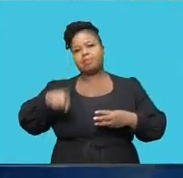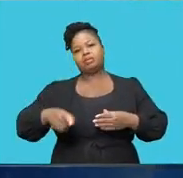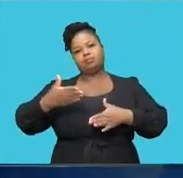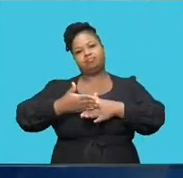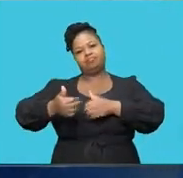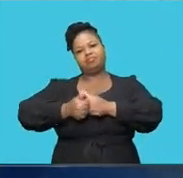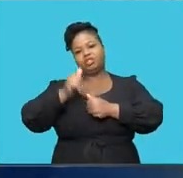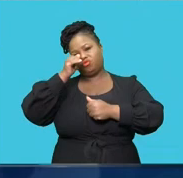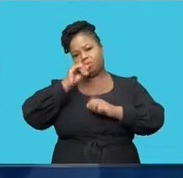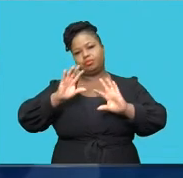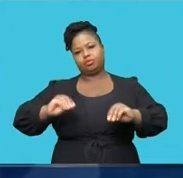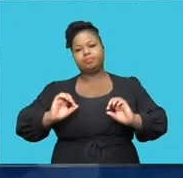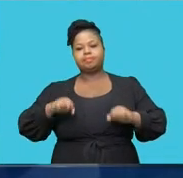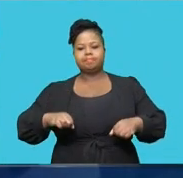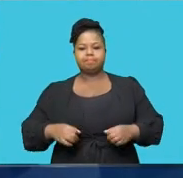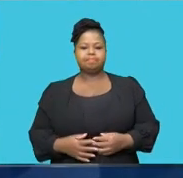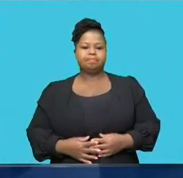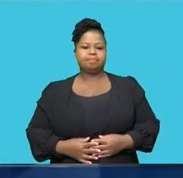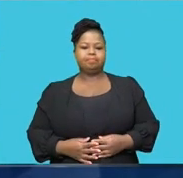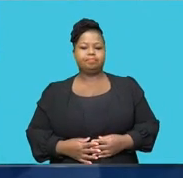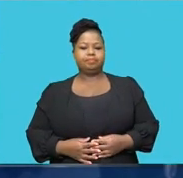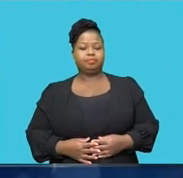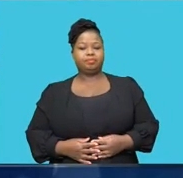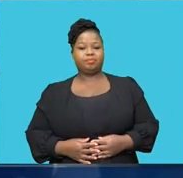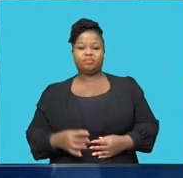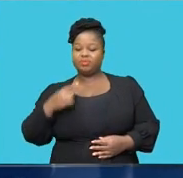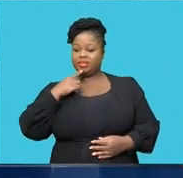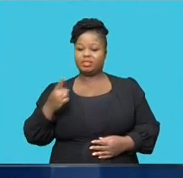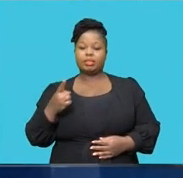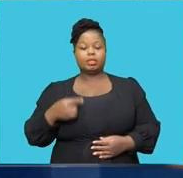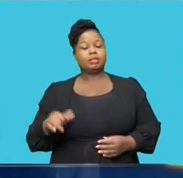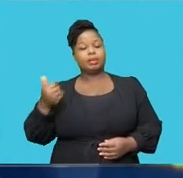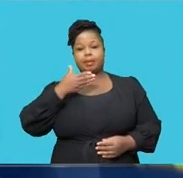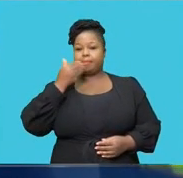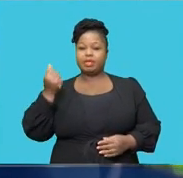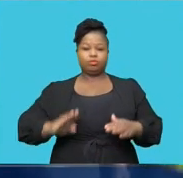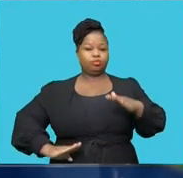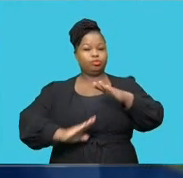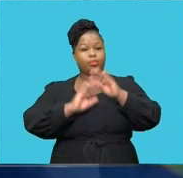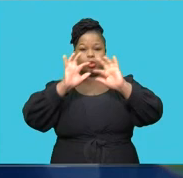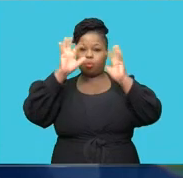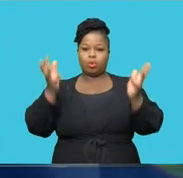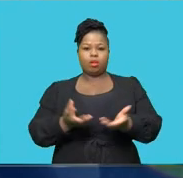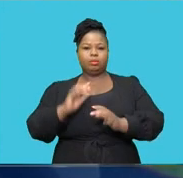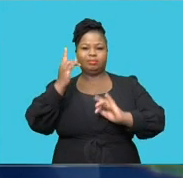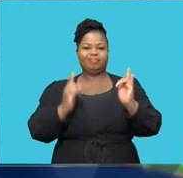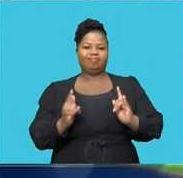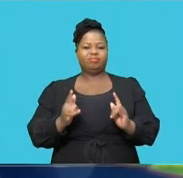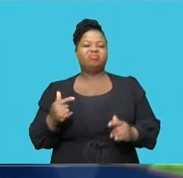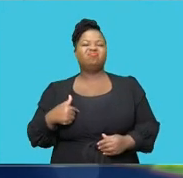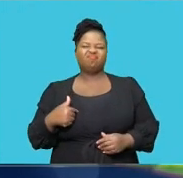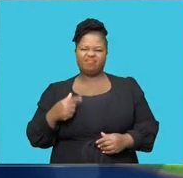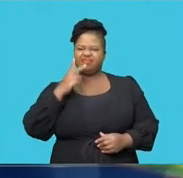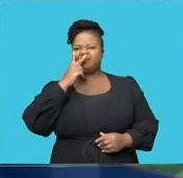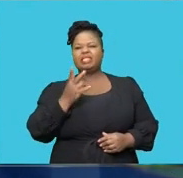beqede ubugebengu. This, they call this city the worthless city. And we know that as things stand, there are still some